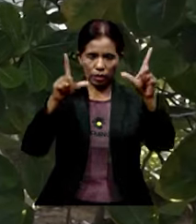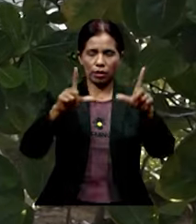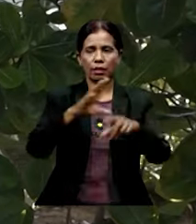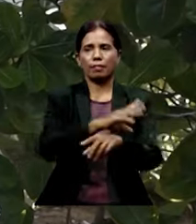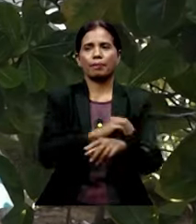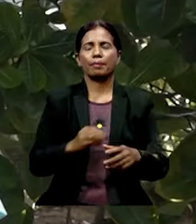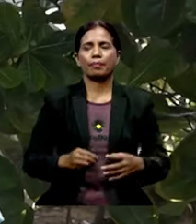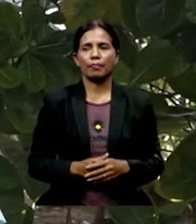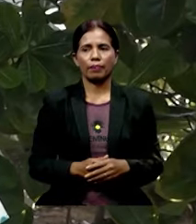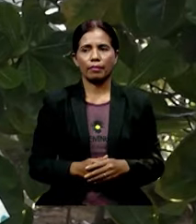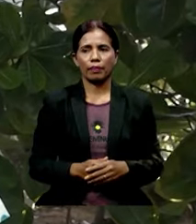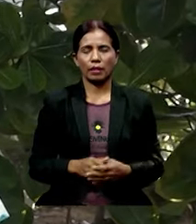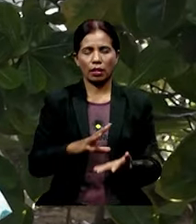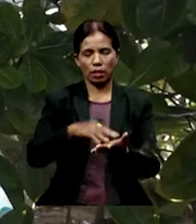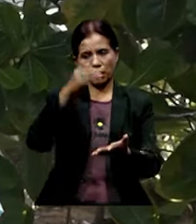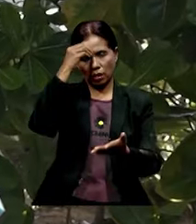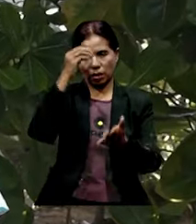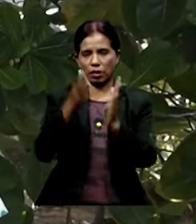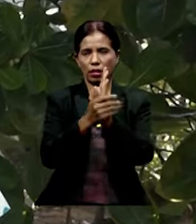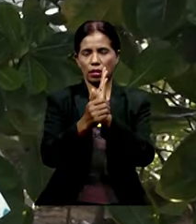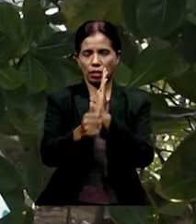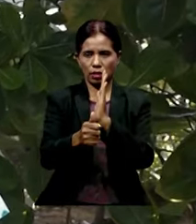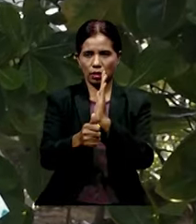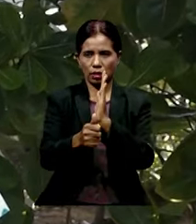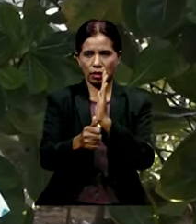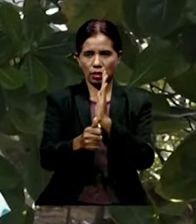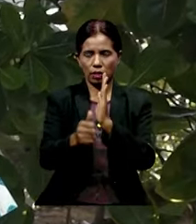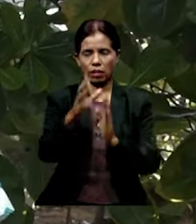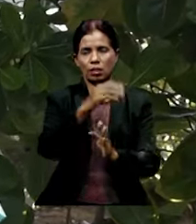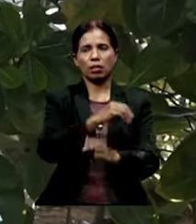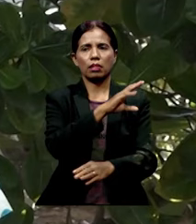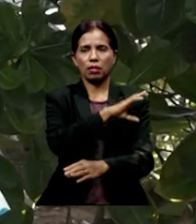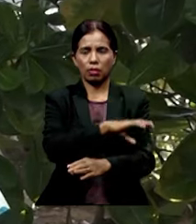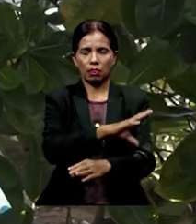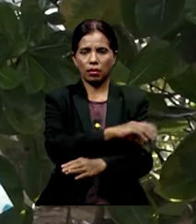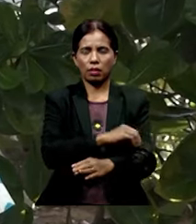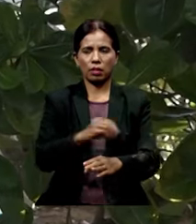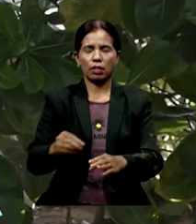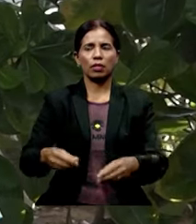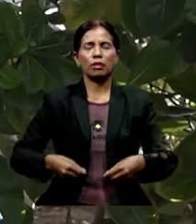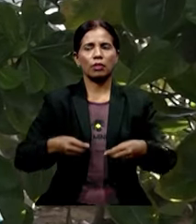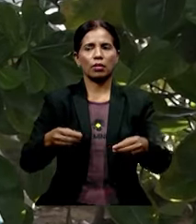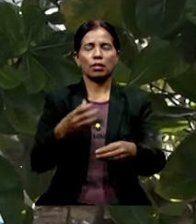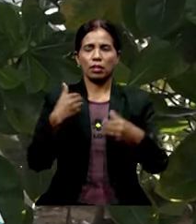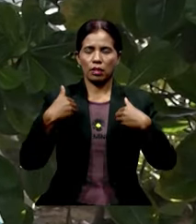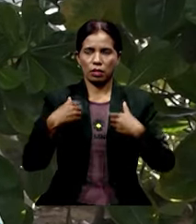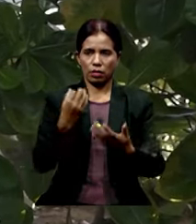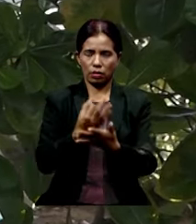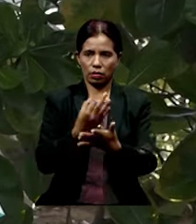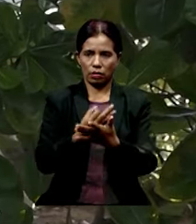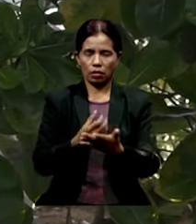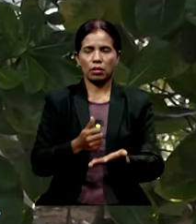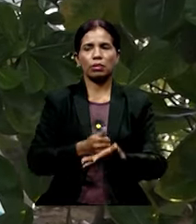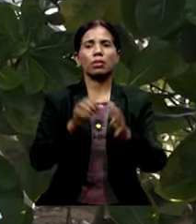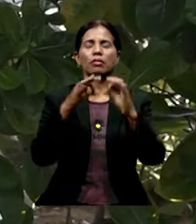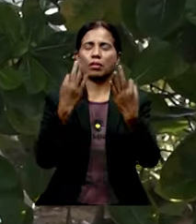They learn new skills. They fill our labour shortages. They send home money that sustains their families. I